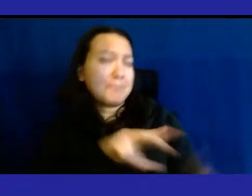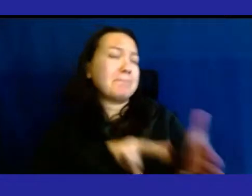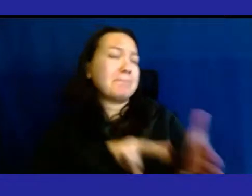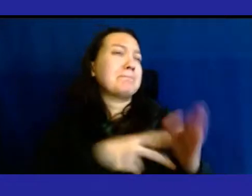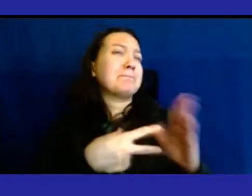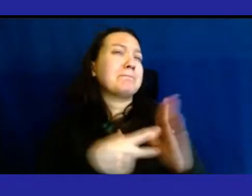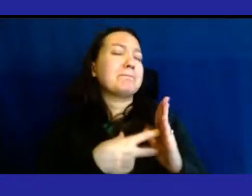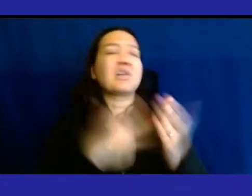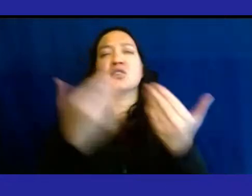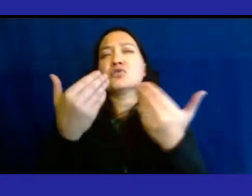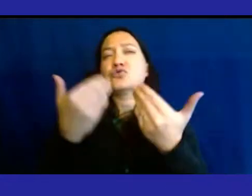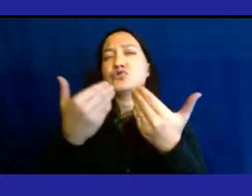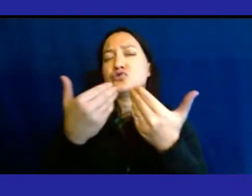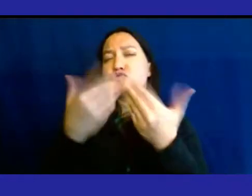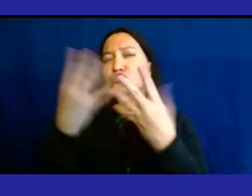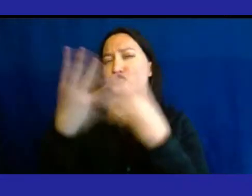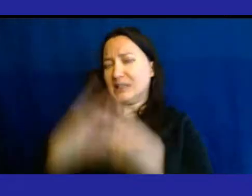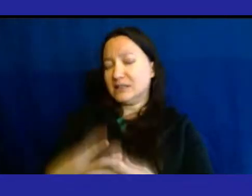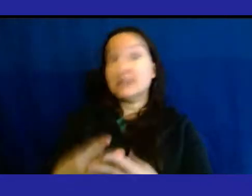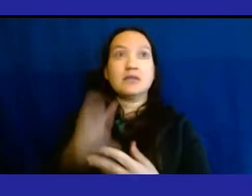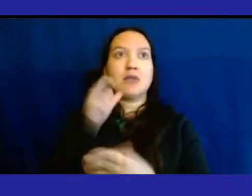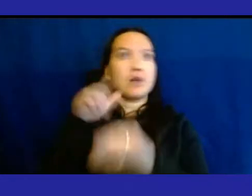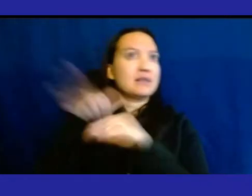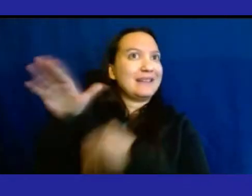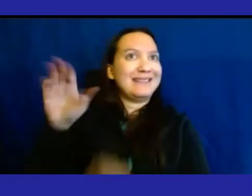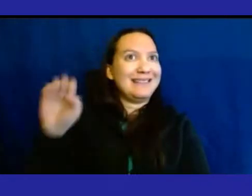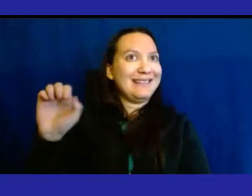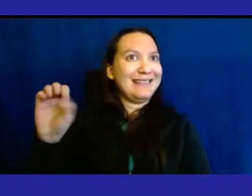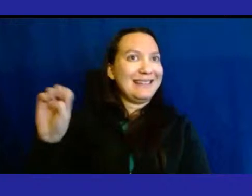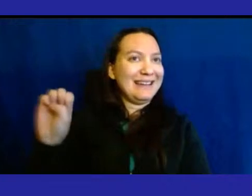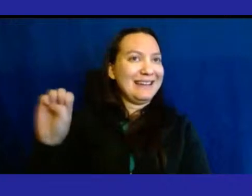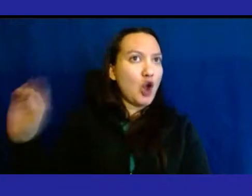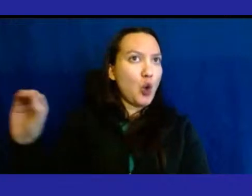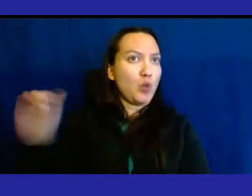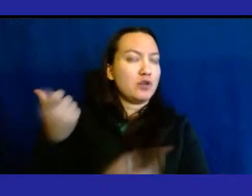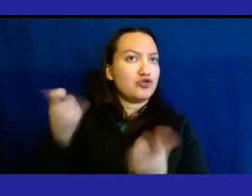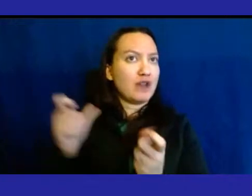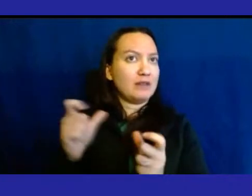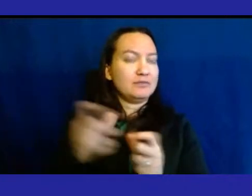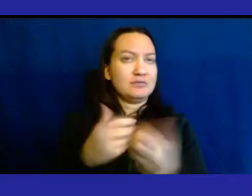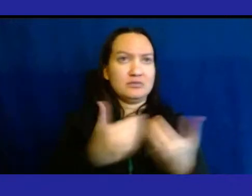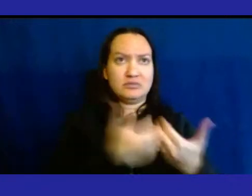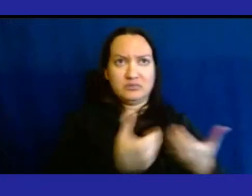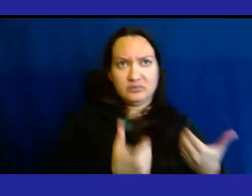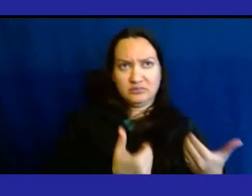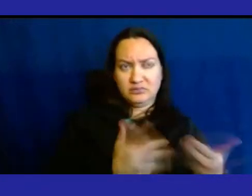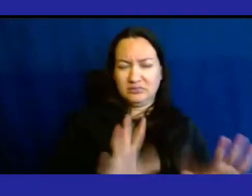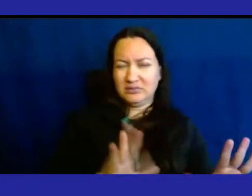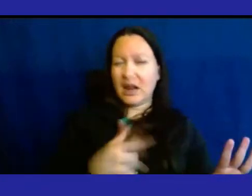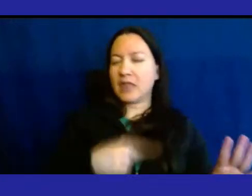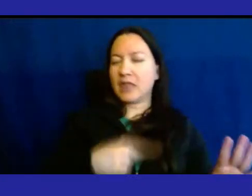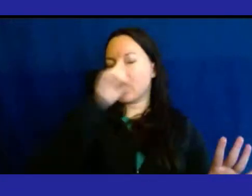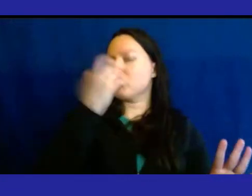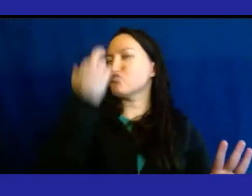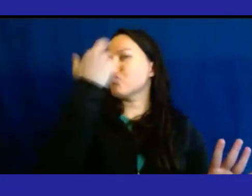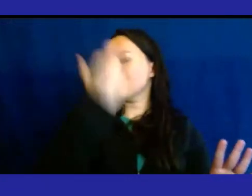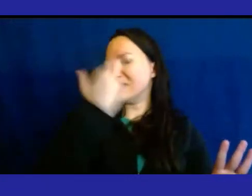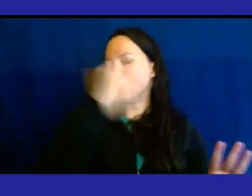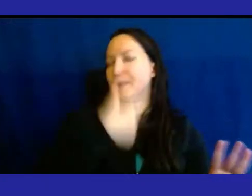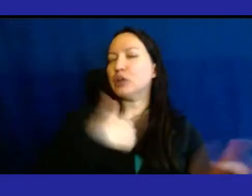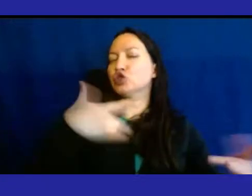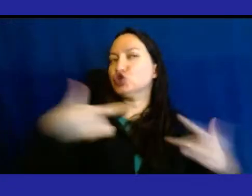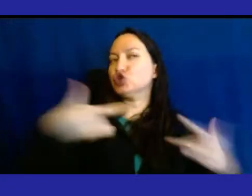triaging. But if you said that I shouldn't send them to EEO, then that I should try to triage them in that. I think one of the reasons I'm concerned is